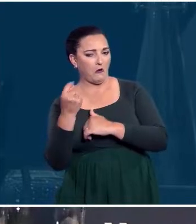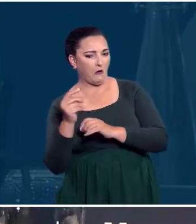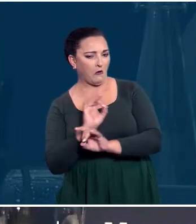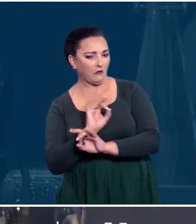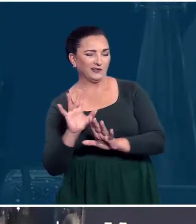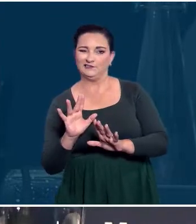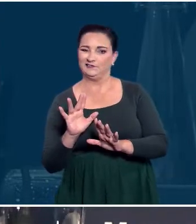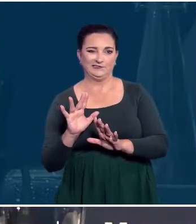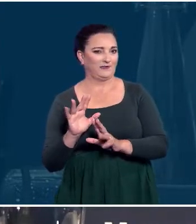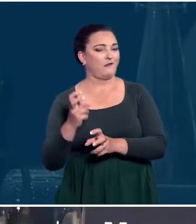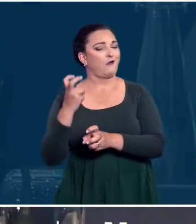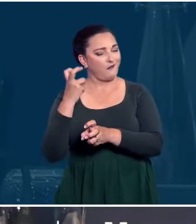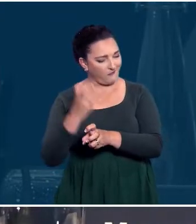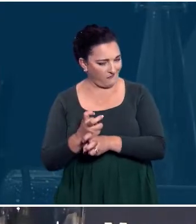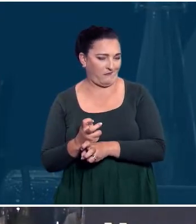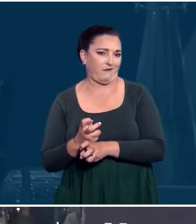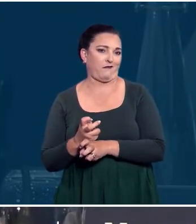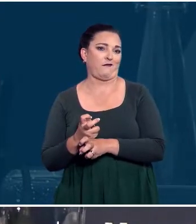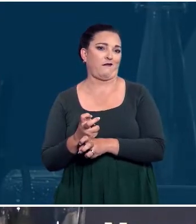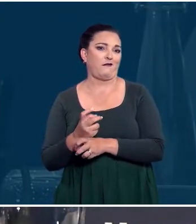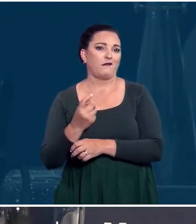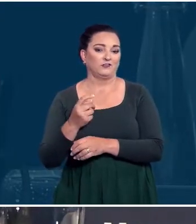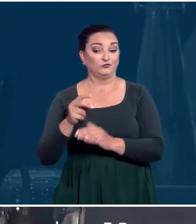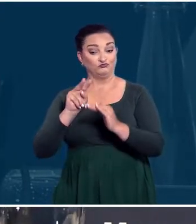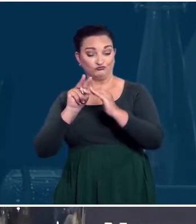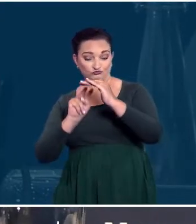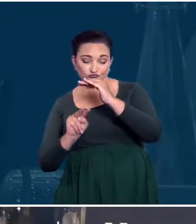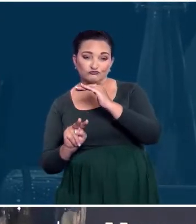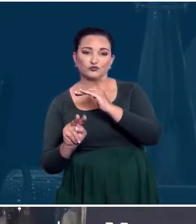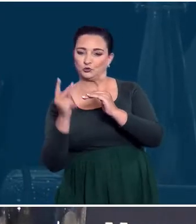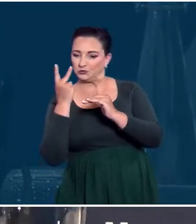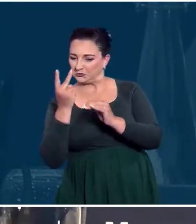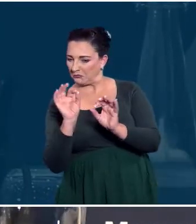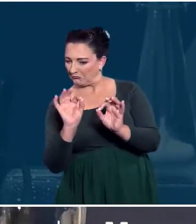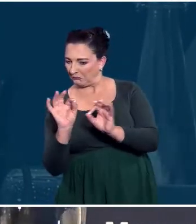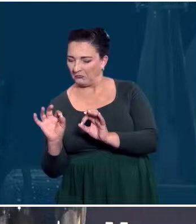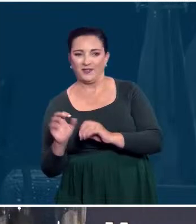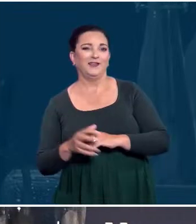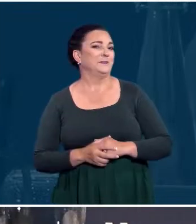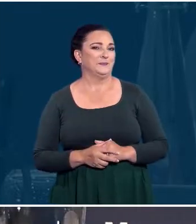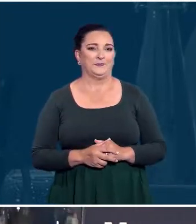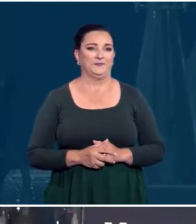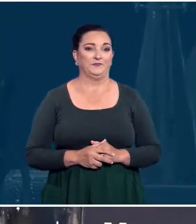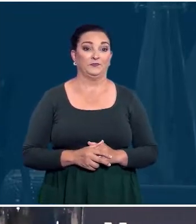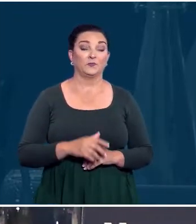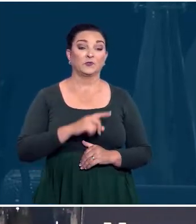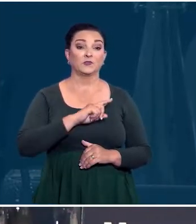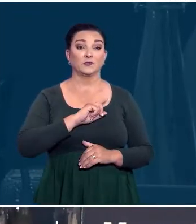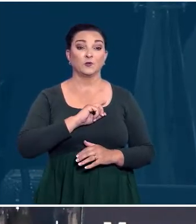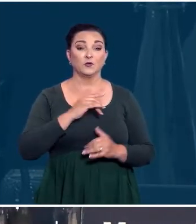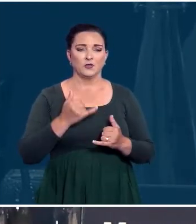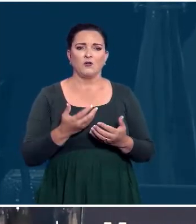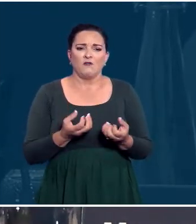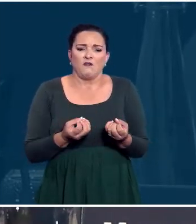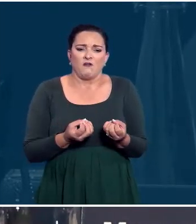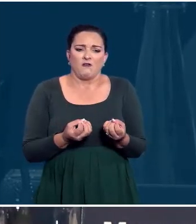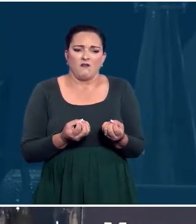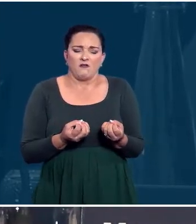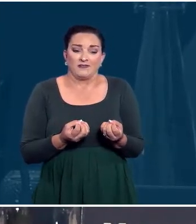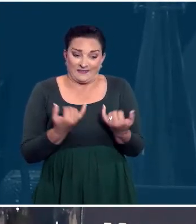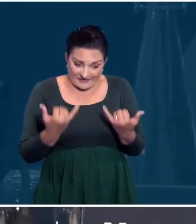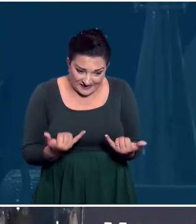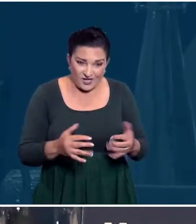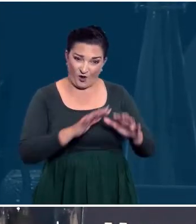just to reflect back on the subtext of this presentation is that there's a lot of uncertainty out